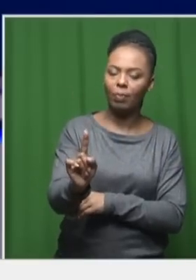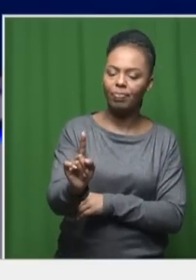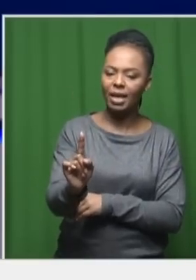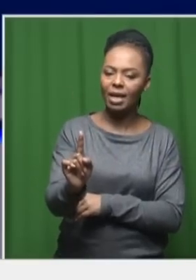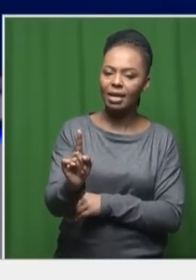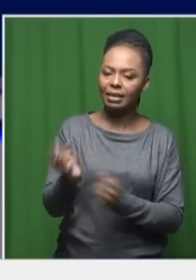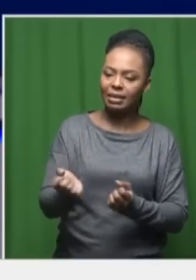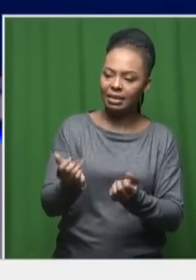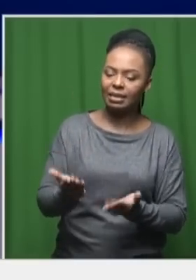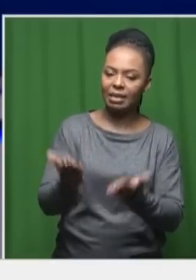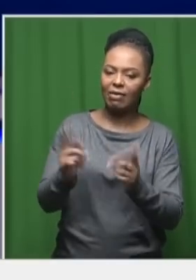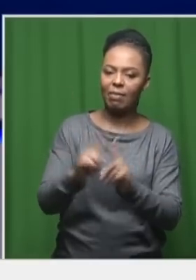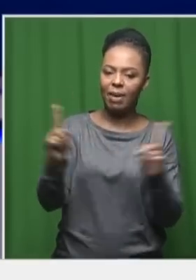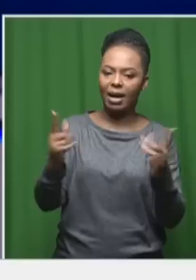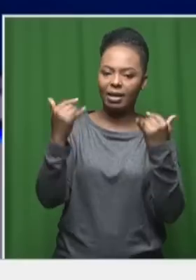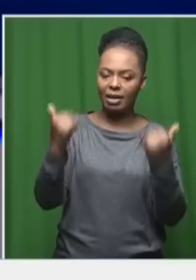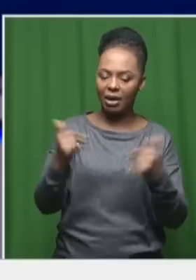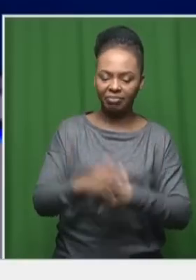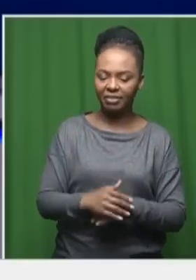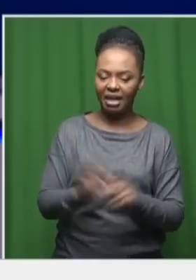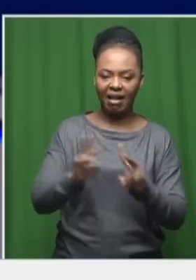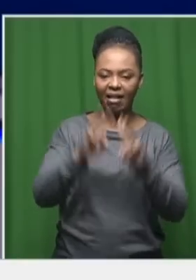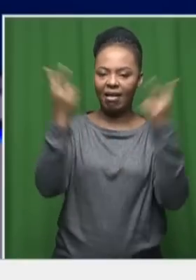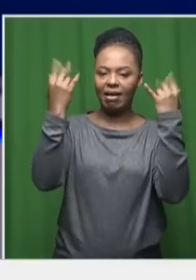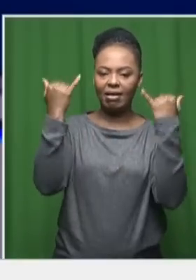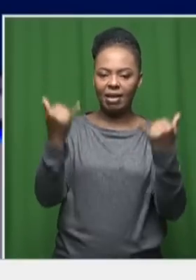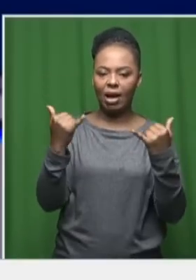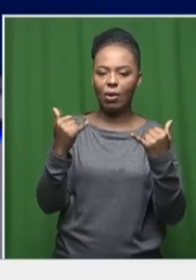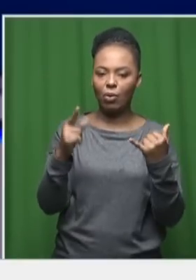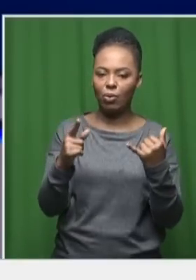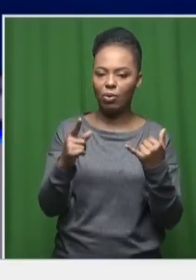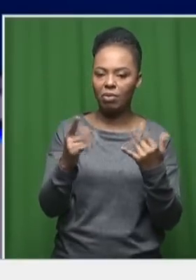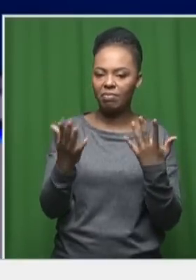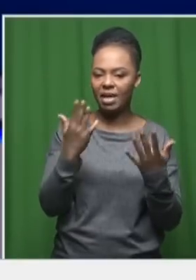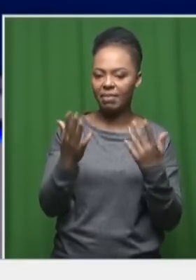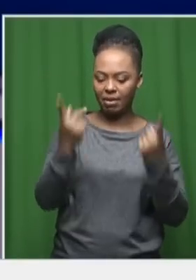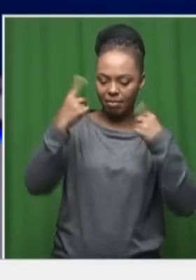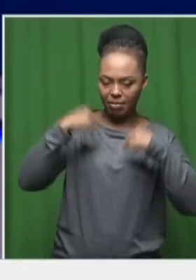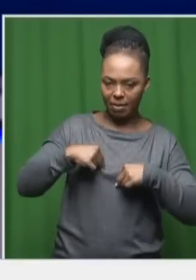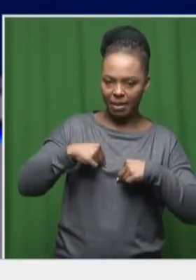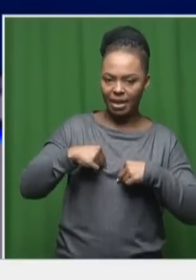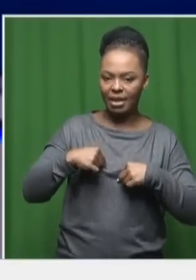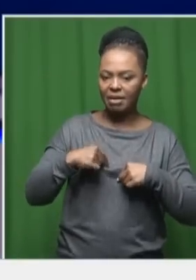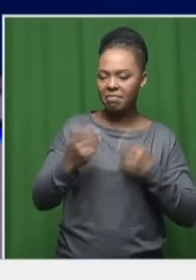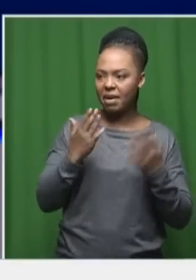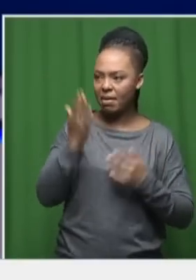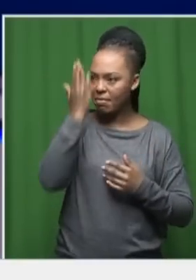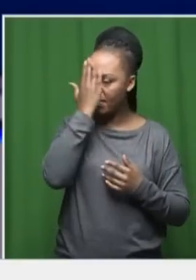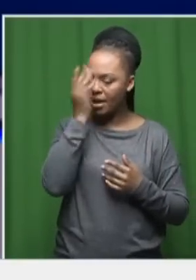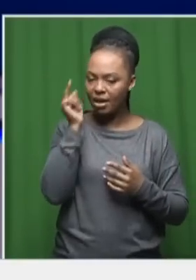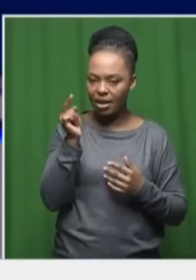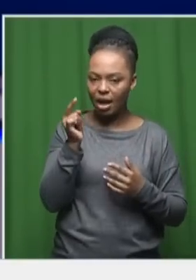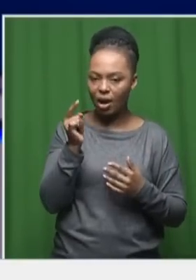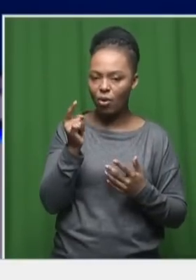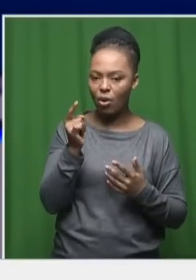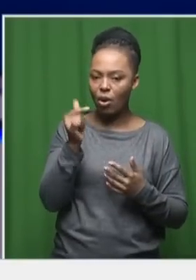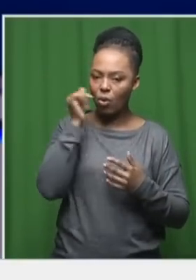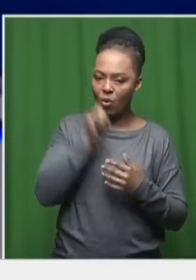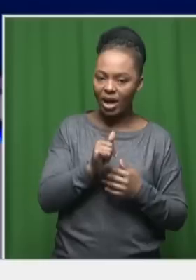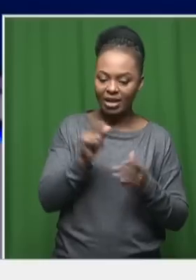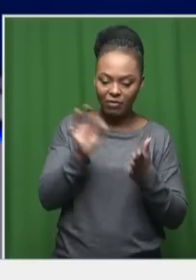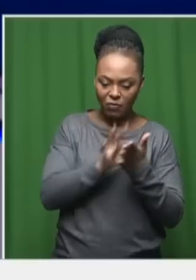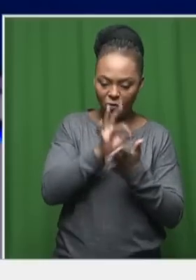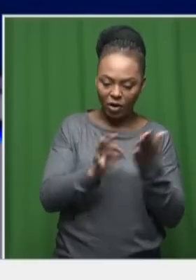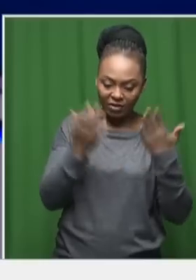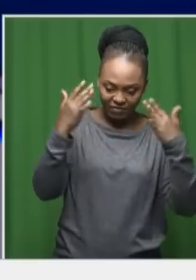seem as though in return, it's a transactional relationship, right? They'll come to us, probably we're going to start seeing the rumblings now. And then they'll say, listen, vote us